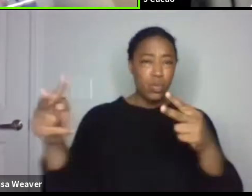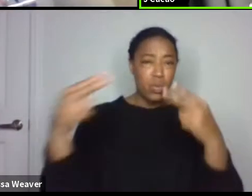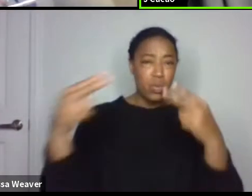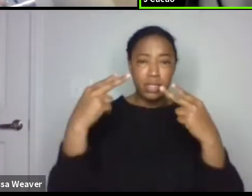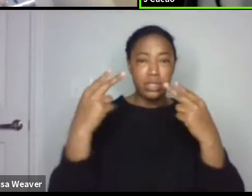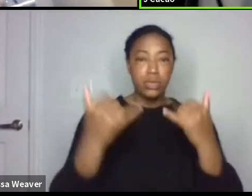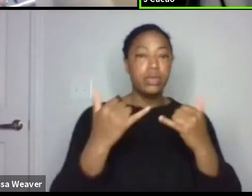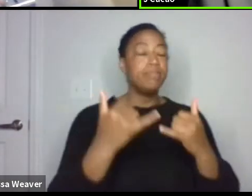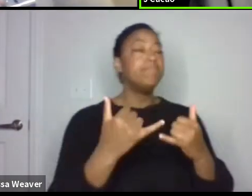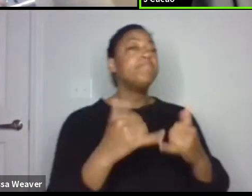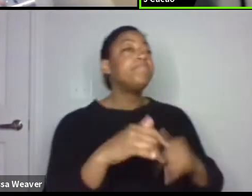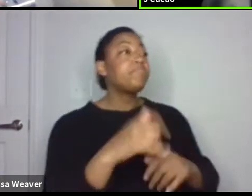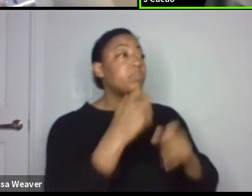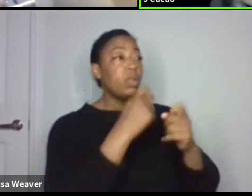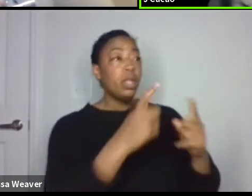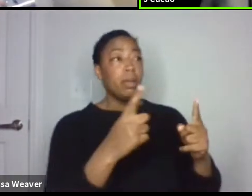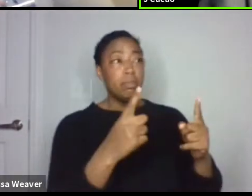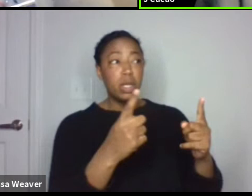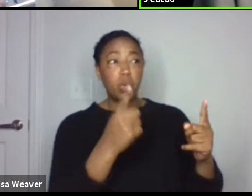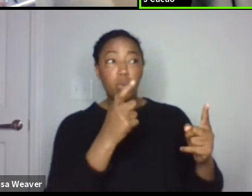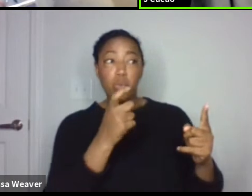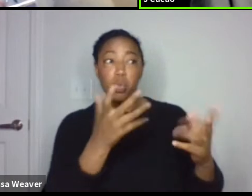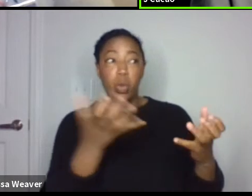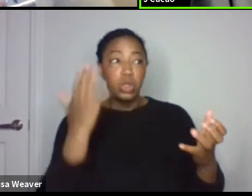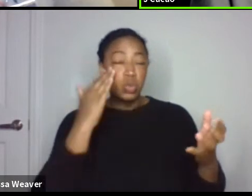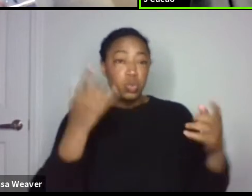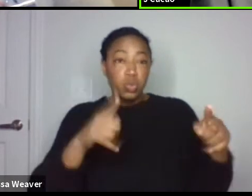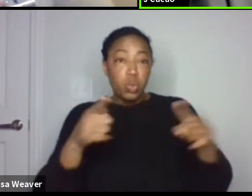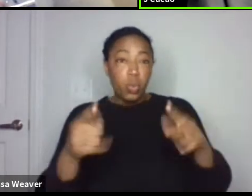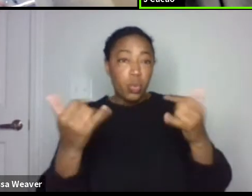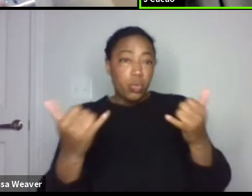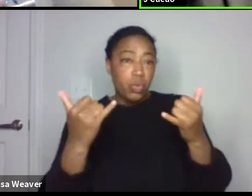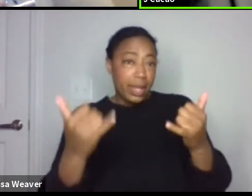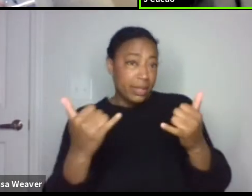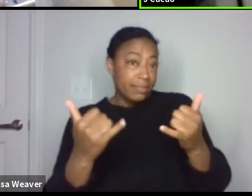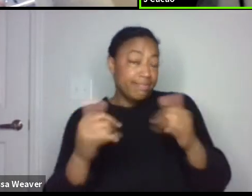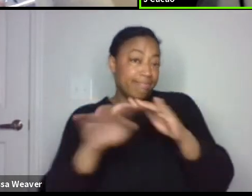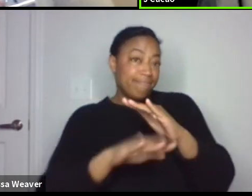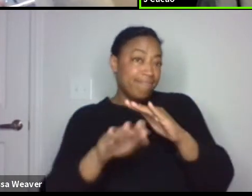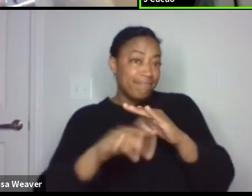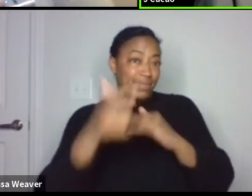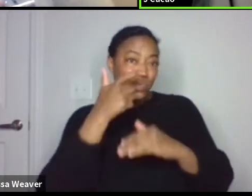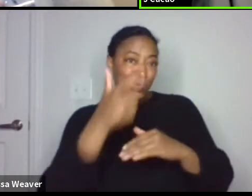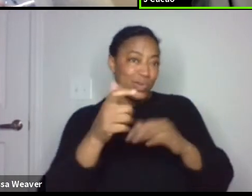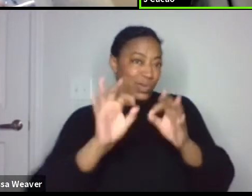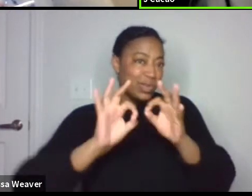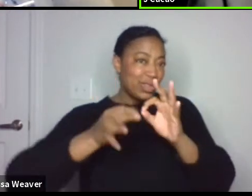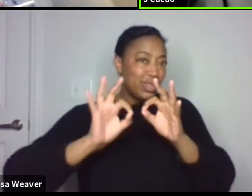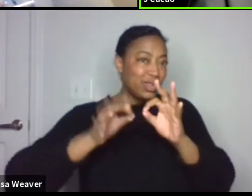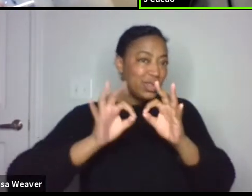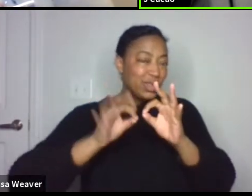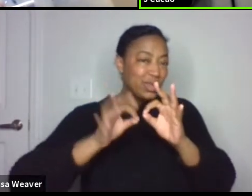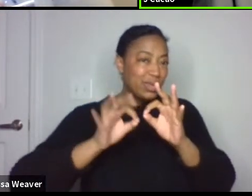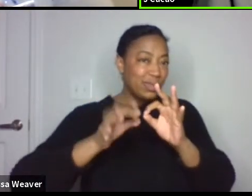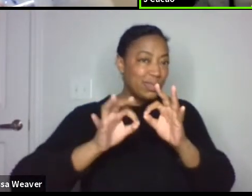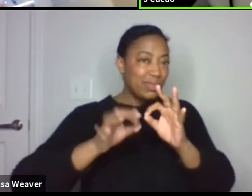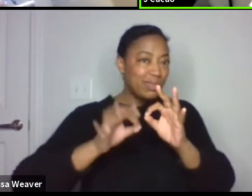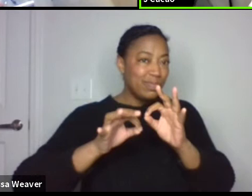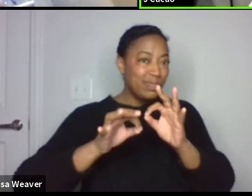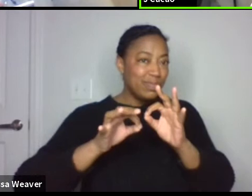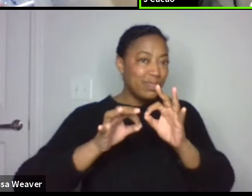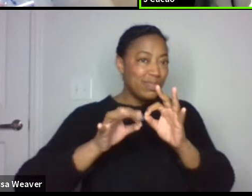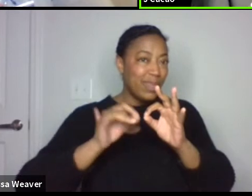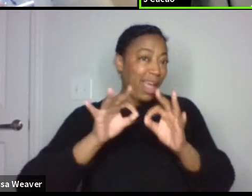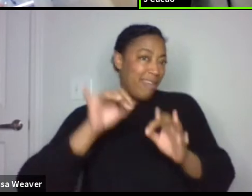going All right, on? so anybody that's going on, that you basically you're watching an interpretation of the